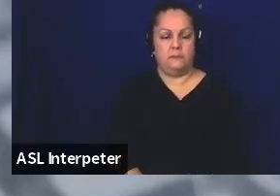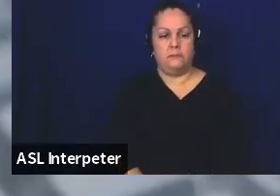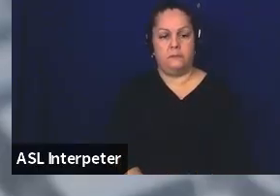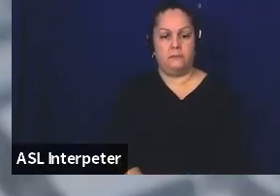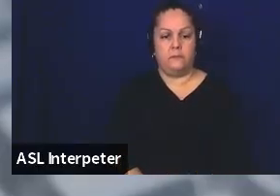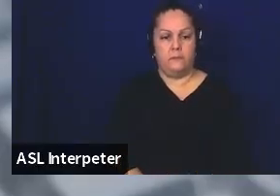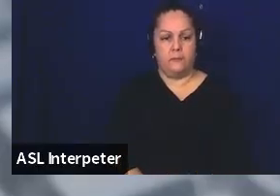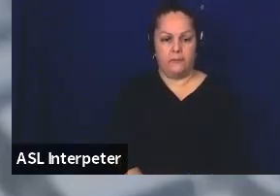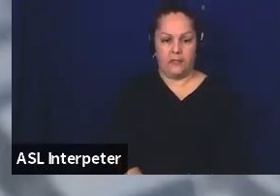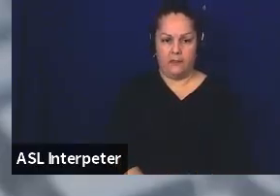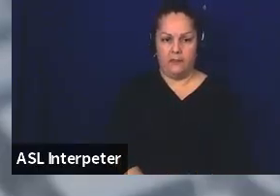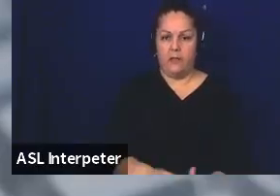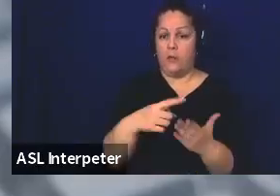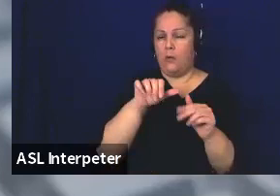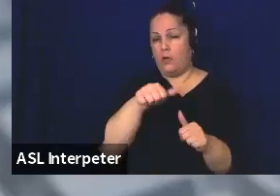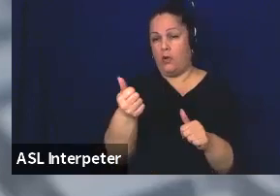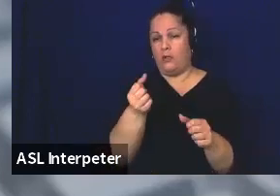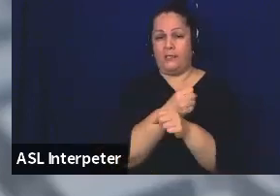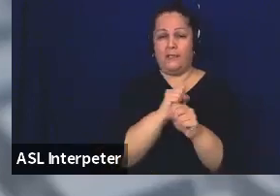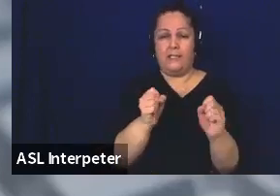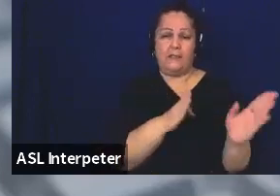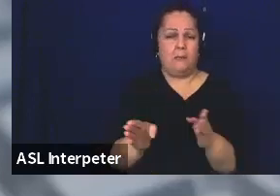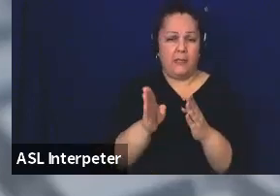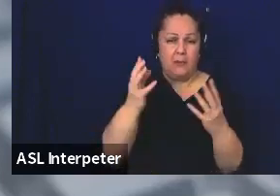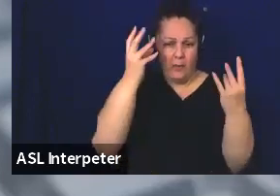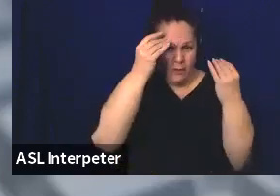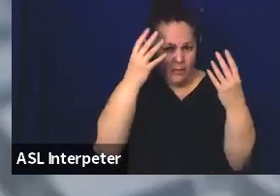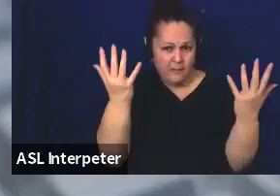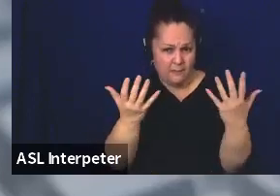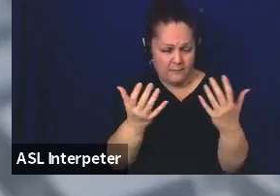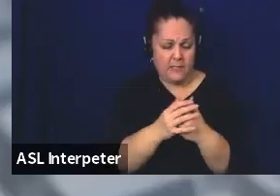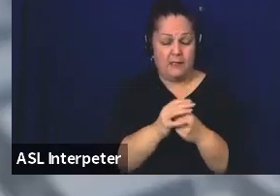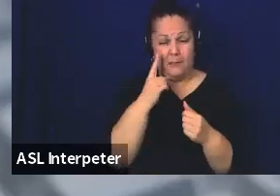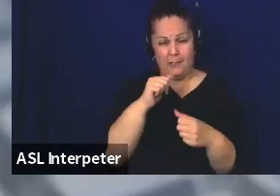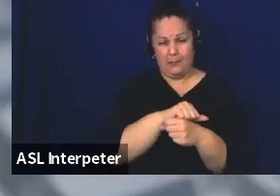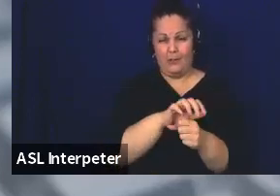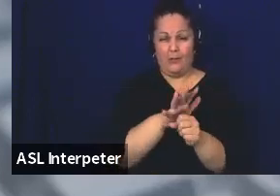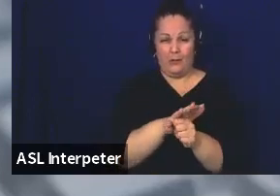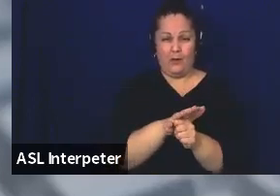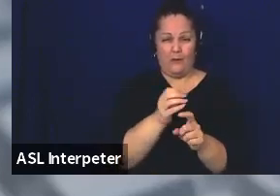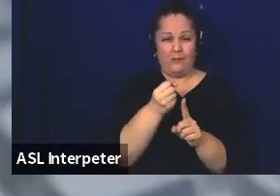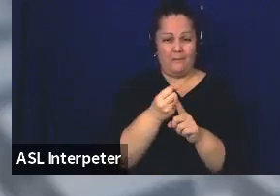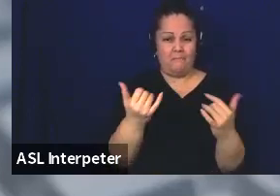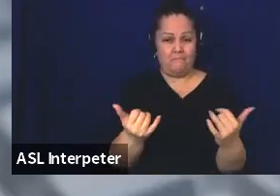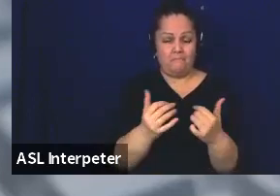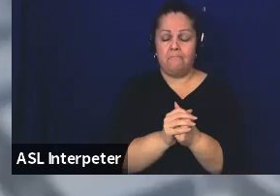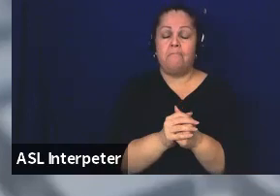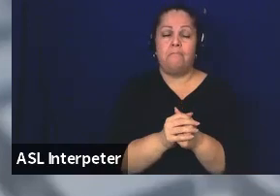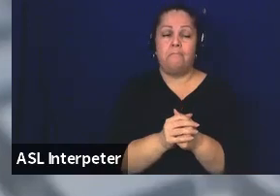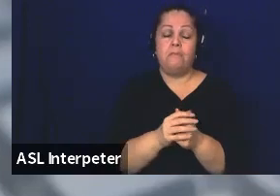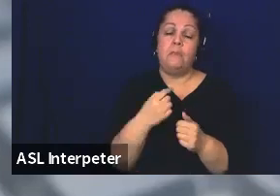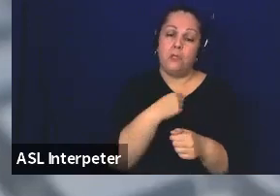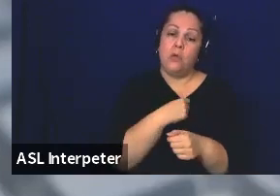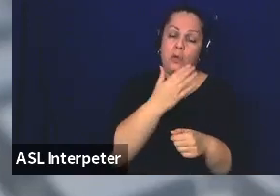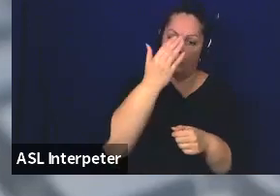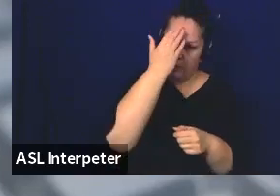And so, what other safety planning do we need to think about in light of the impact of COVID-19? So, we know that